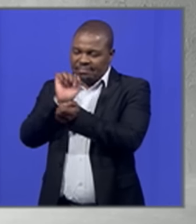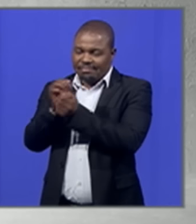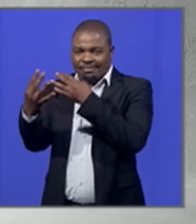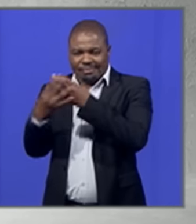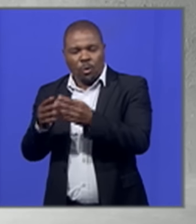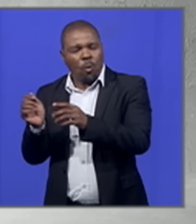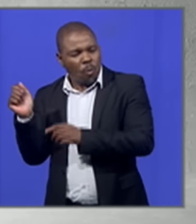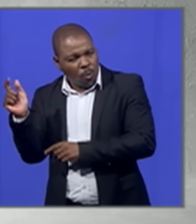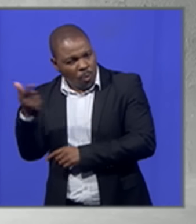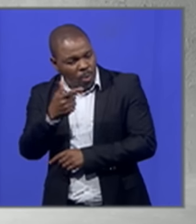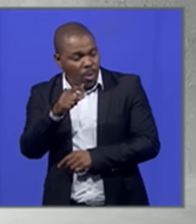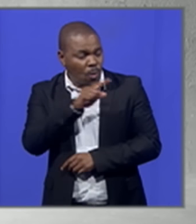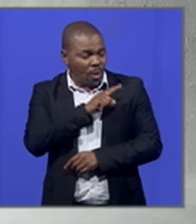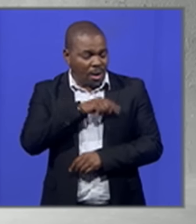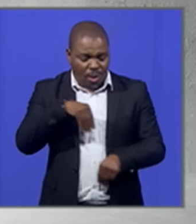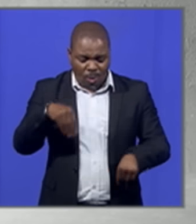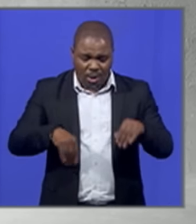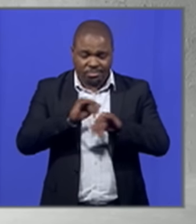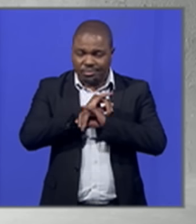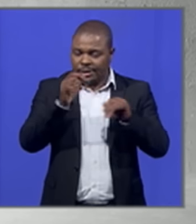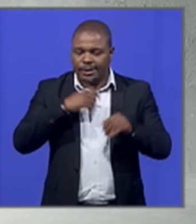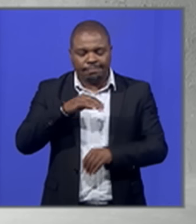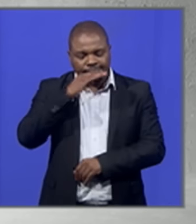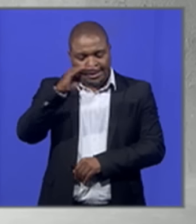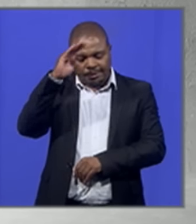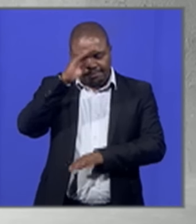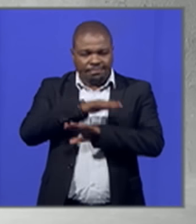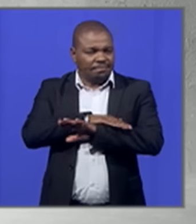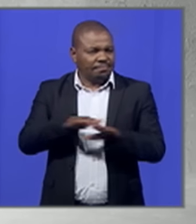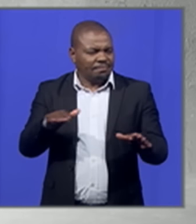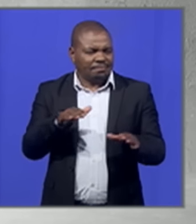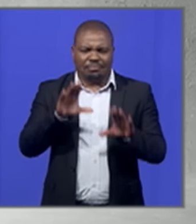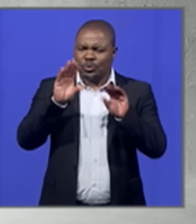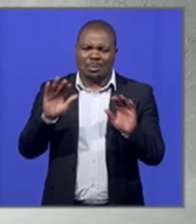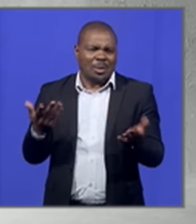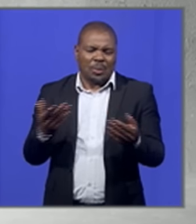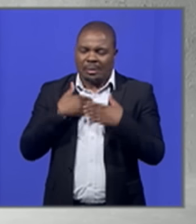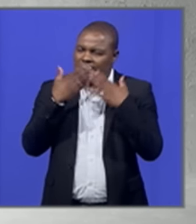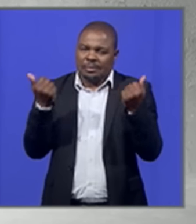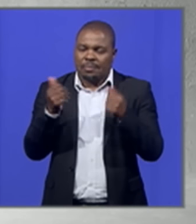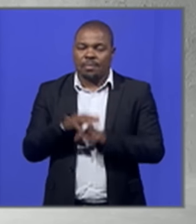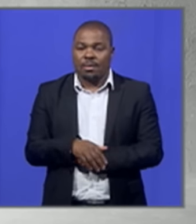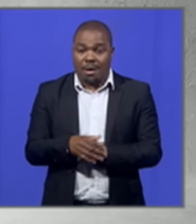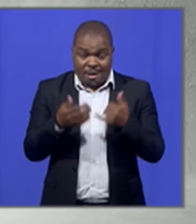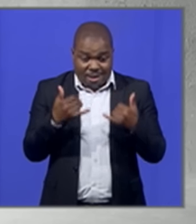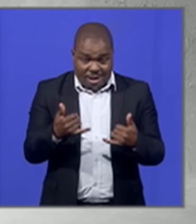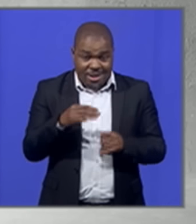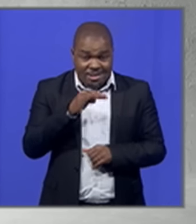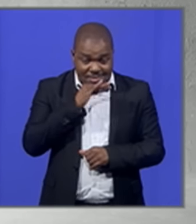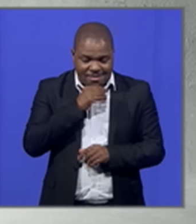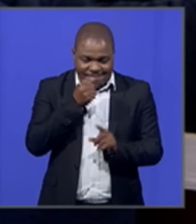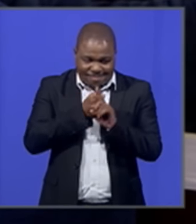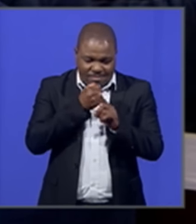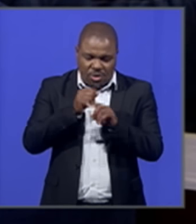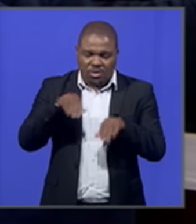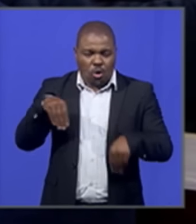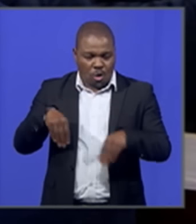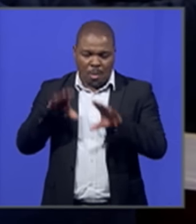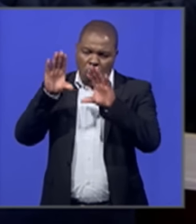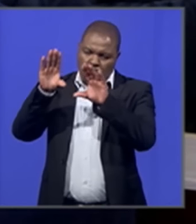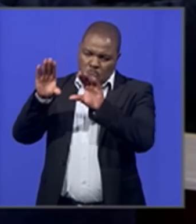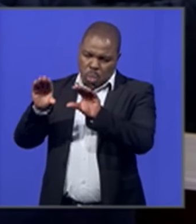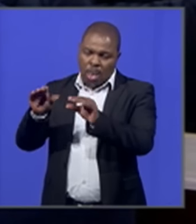bo manager ne setse bo re lapishitse ebile re sa tsebe le re boka thibiwa ka mbelana ka mogo kona bo manager bo tla hafolela le boka sefele